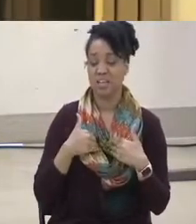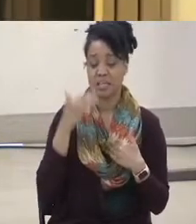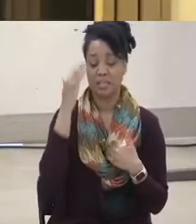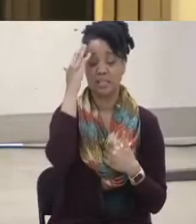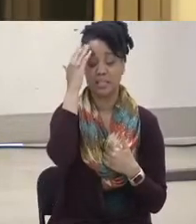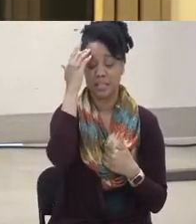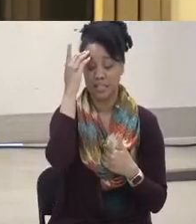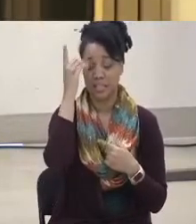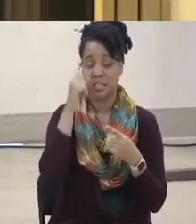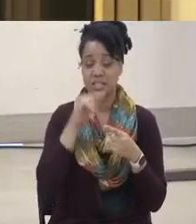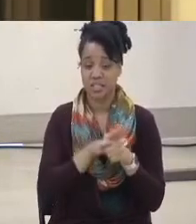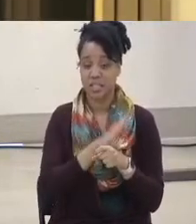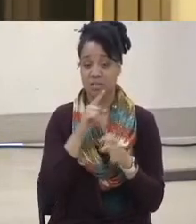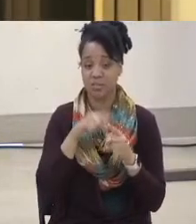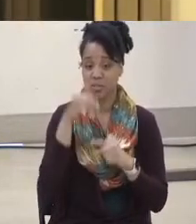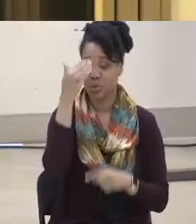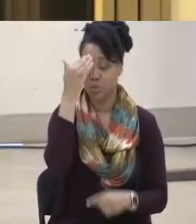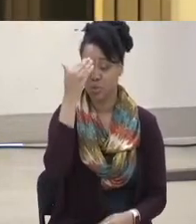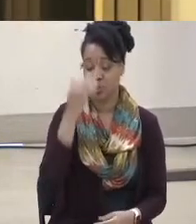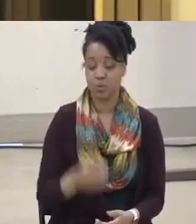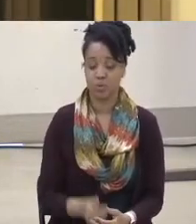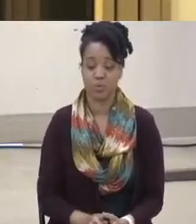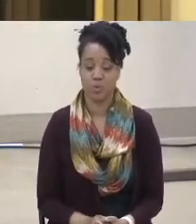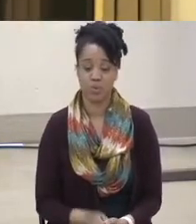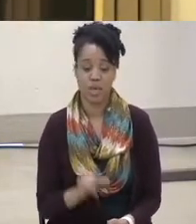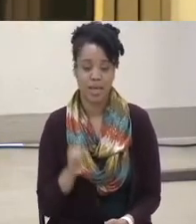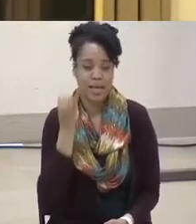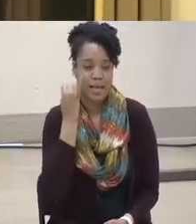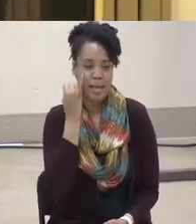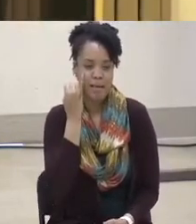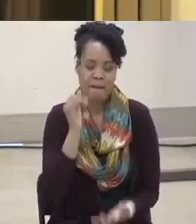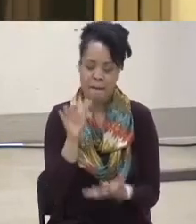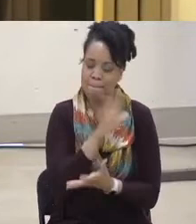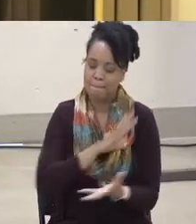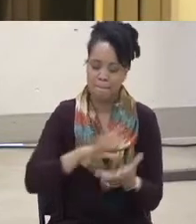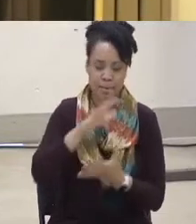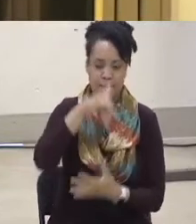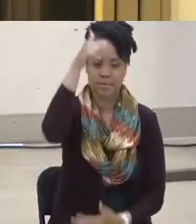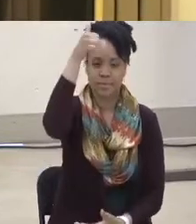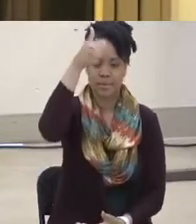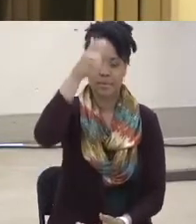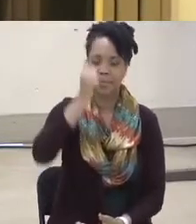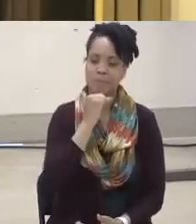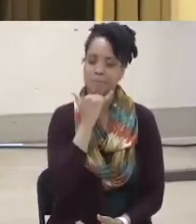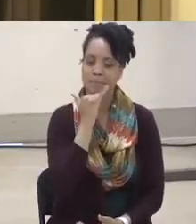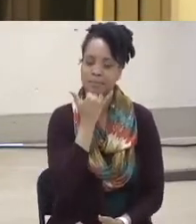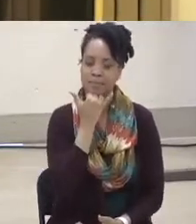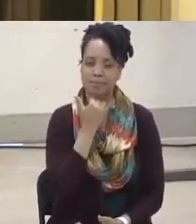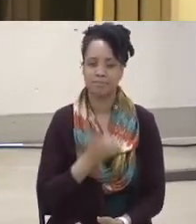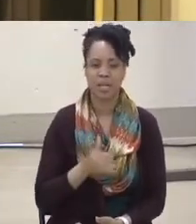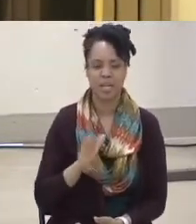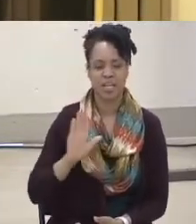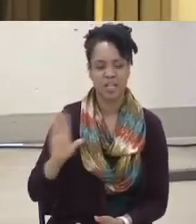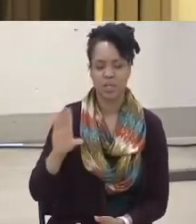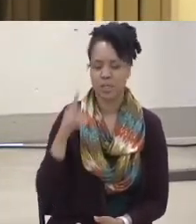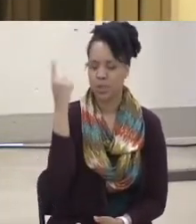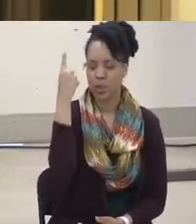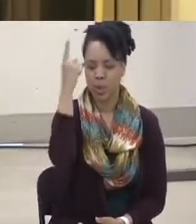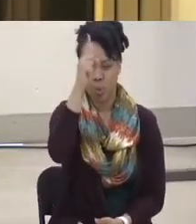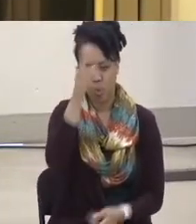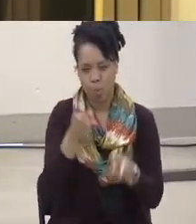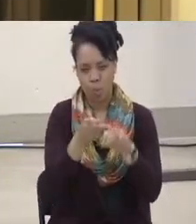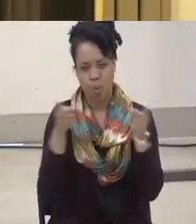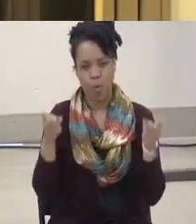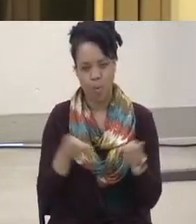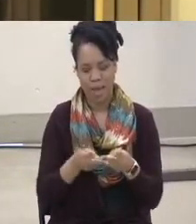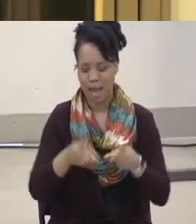pero tenía suficiente sentido para saber that if I messed up, que si yo hago algo malo, there's only one place I can